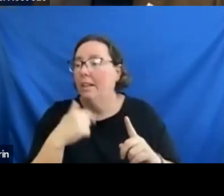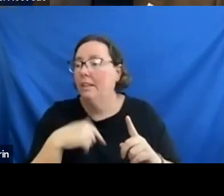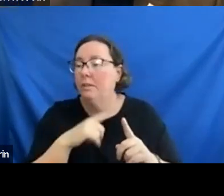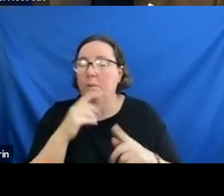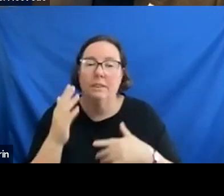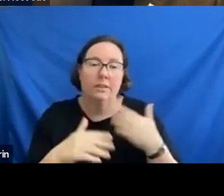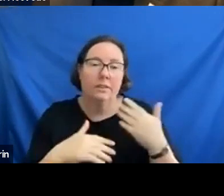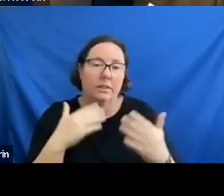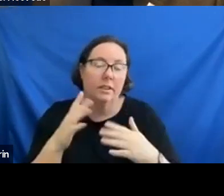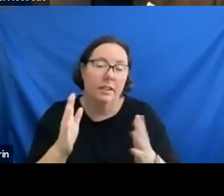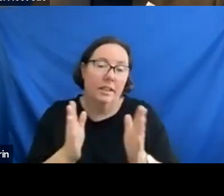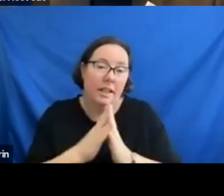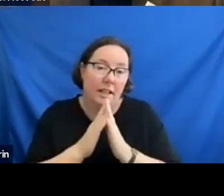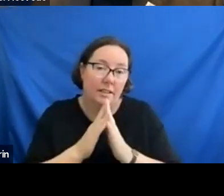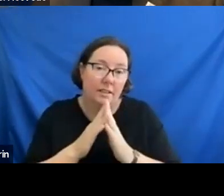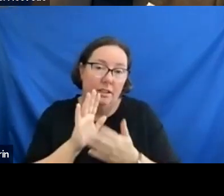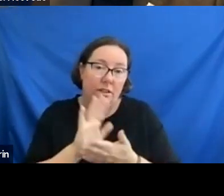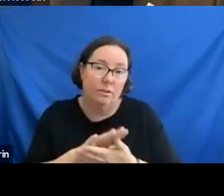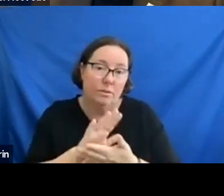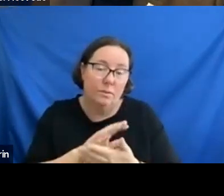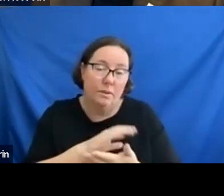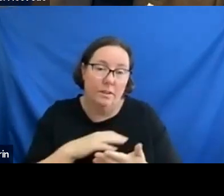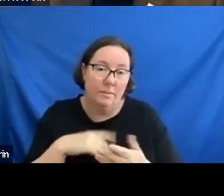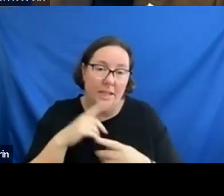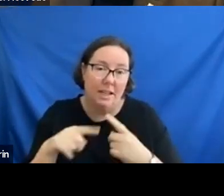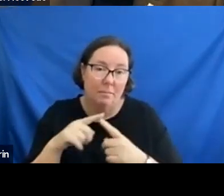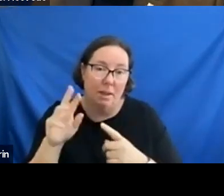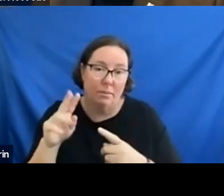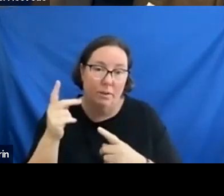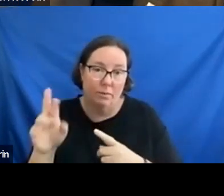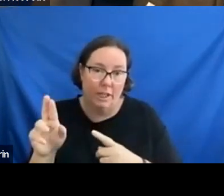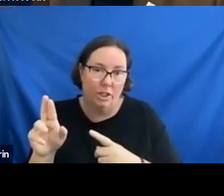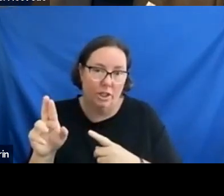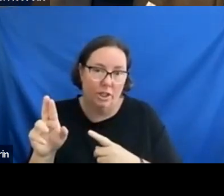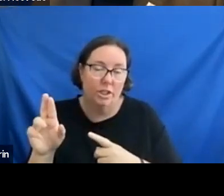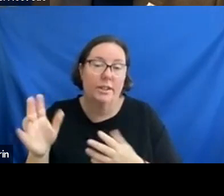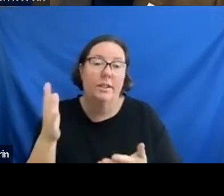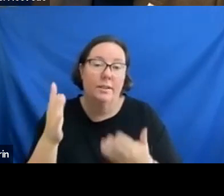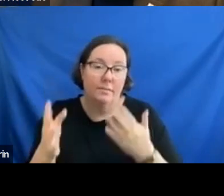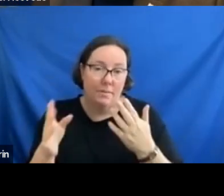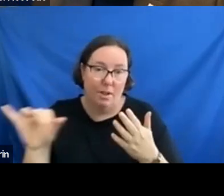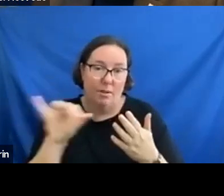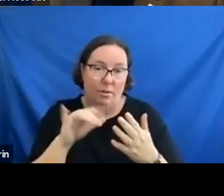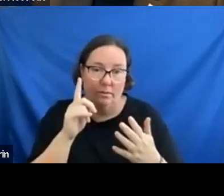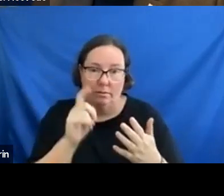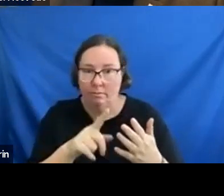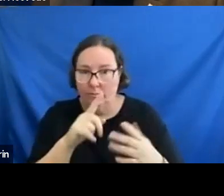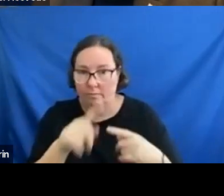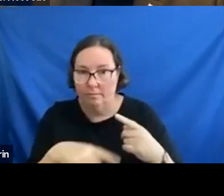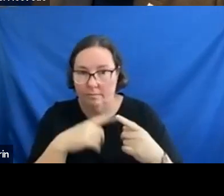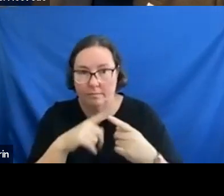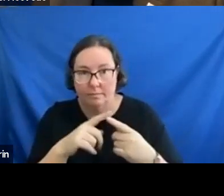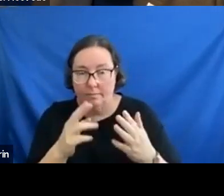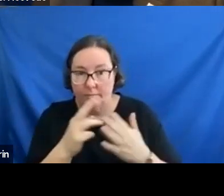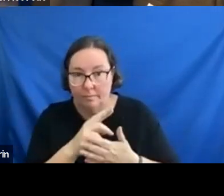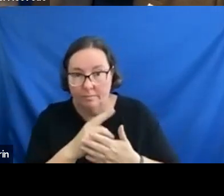are asking the school committee about the rigor component, also perhaps